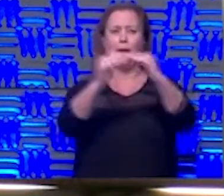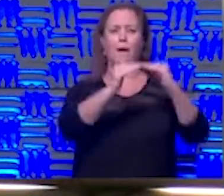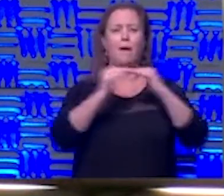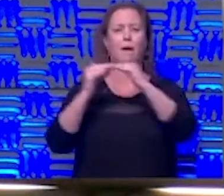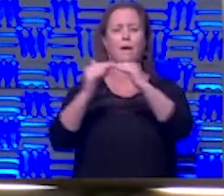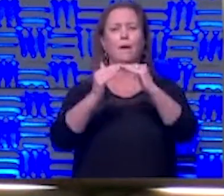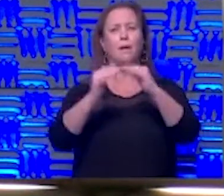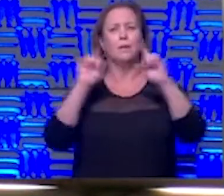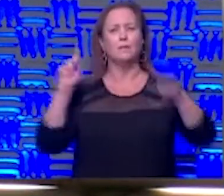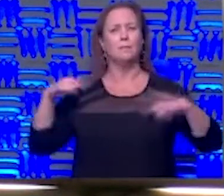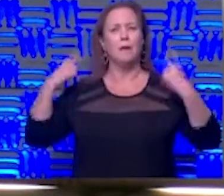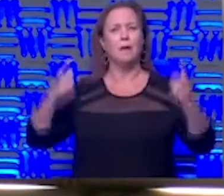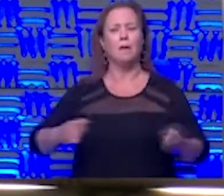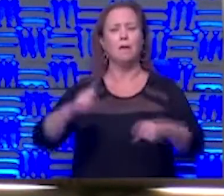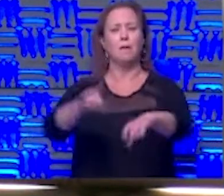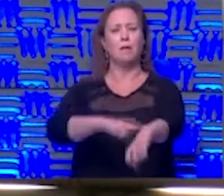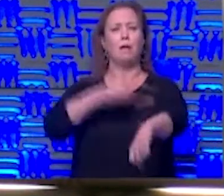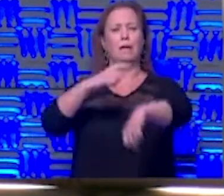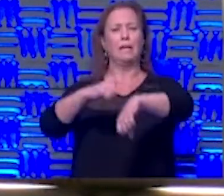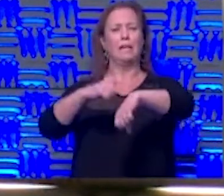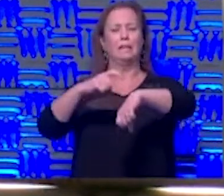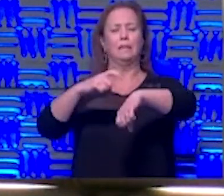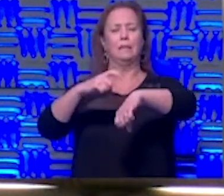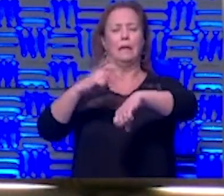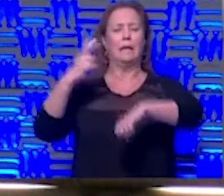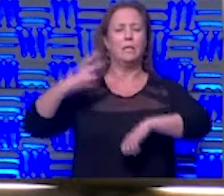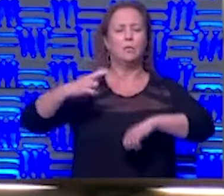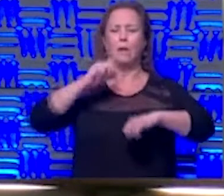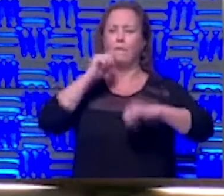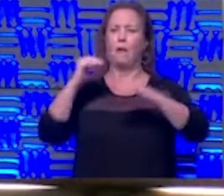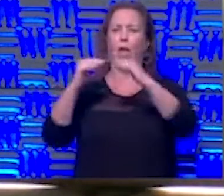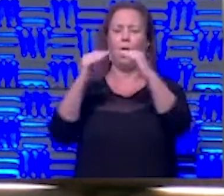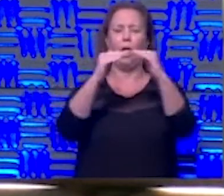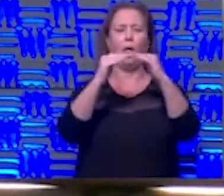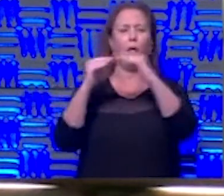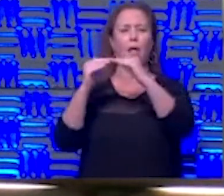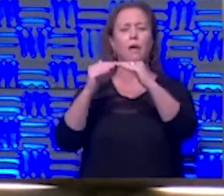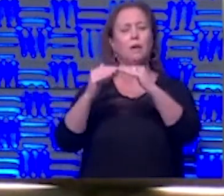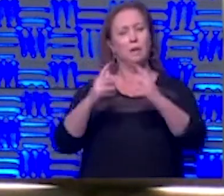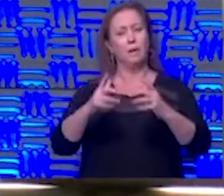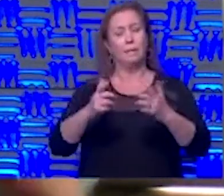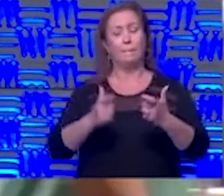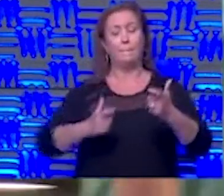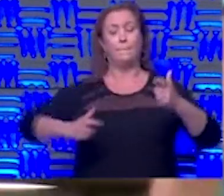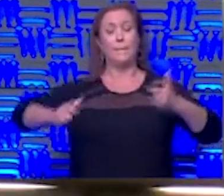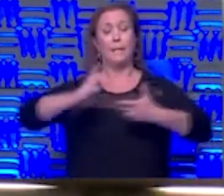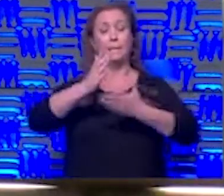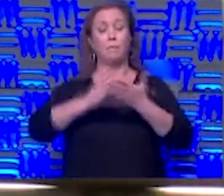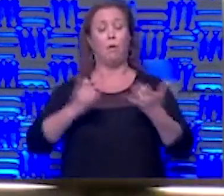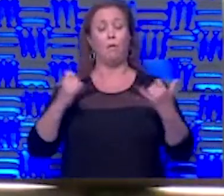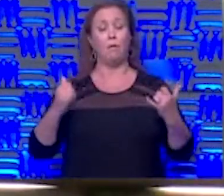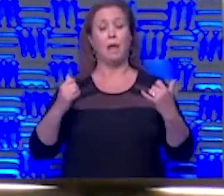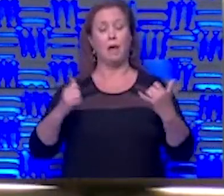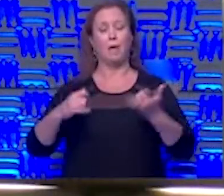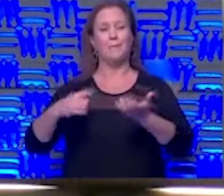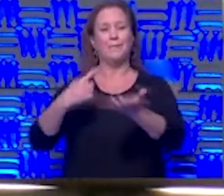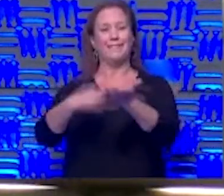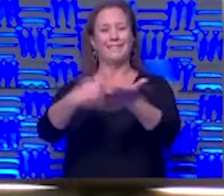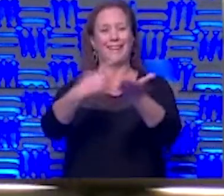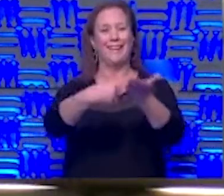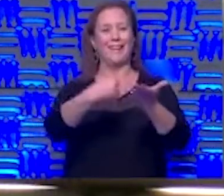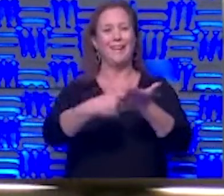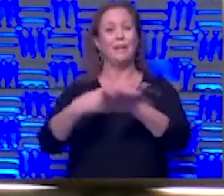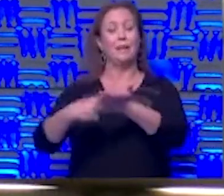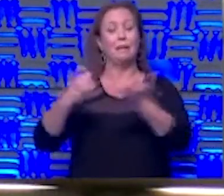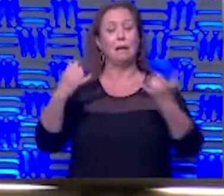this long history of inequities. I think the biggest part is what we're doing now is dialoguing. Do I agree